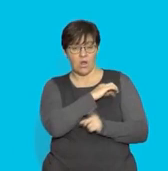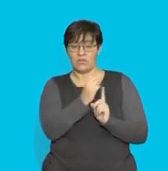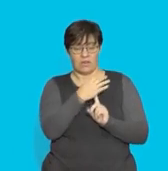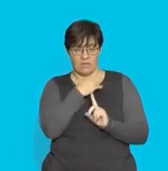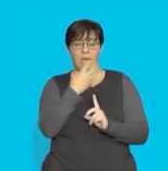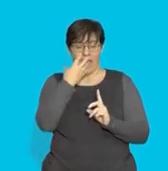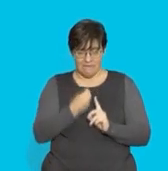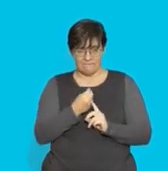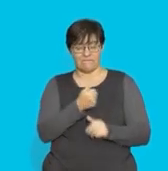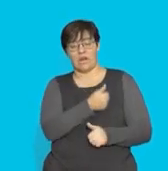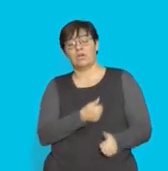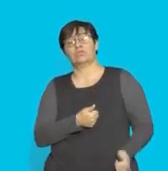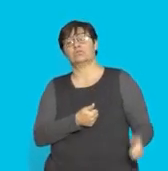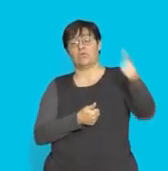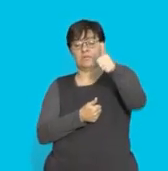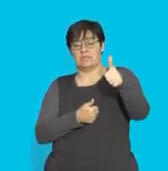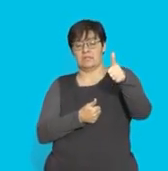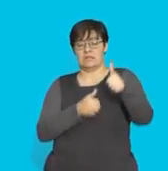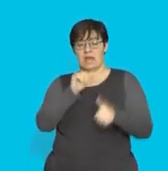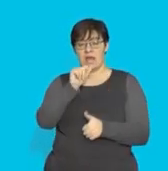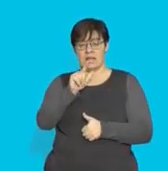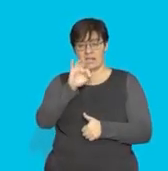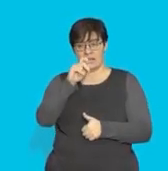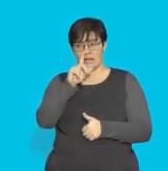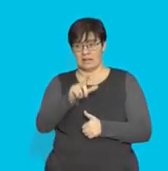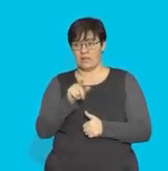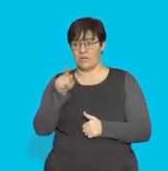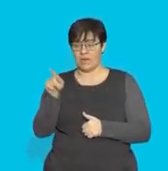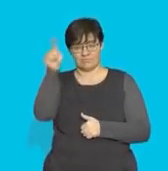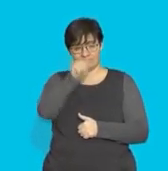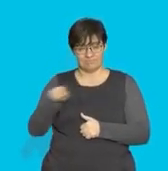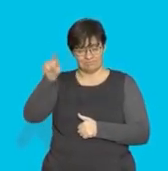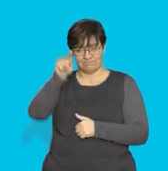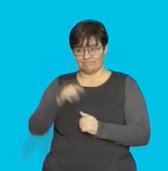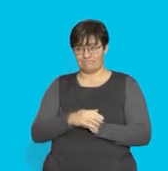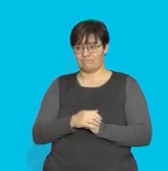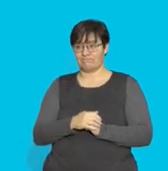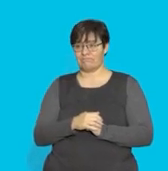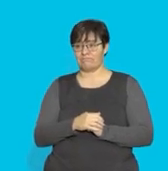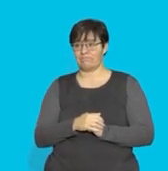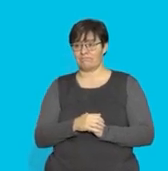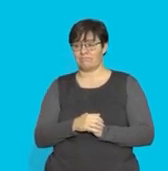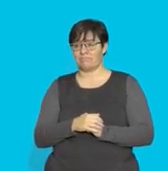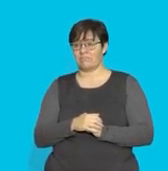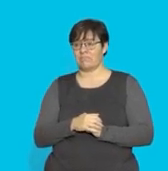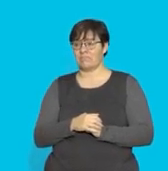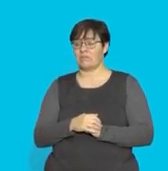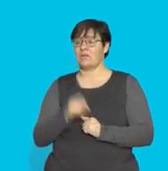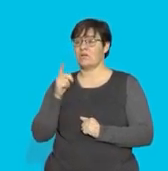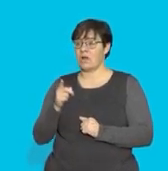male who is not affected has the dominant allele, because we noted that that's the notation for the recessive